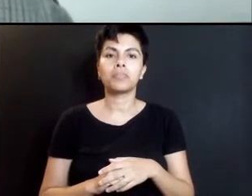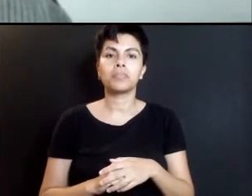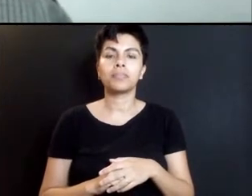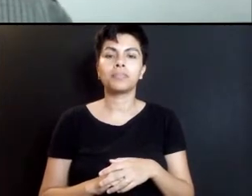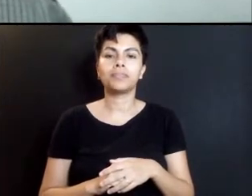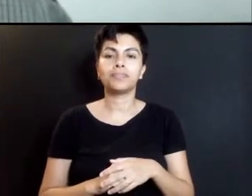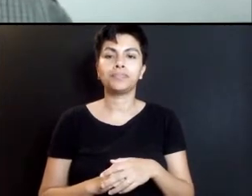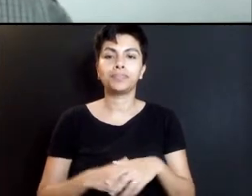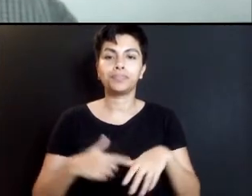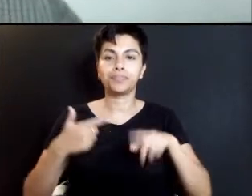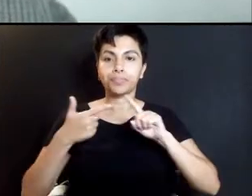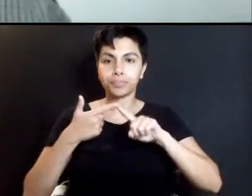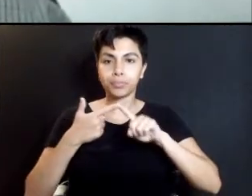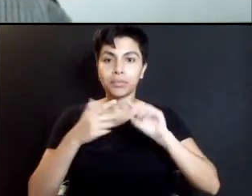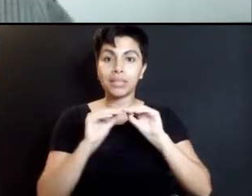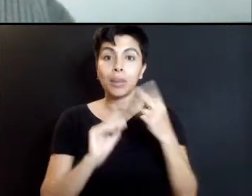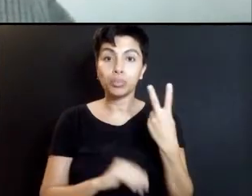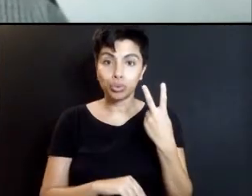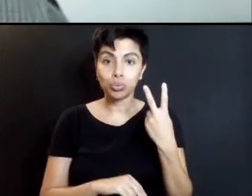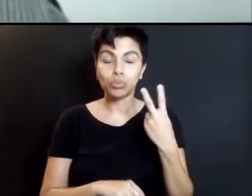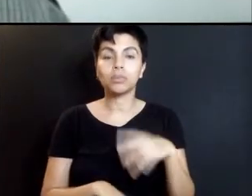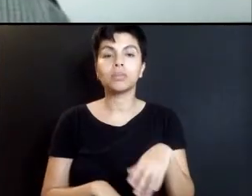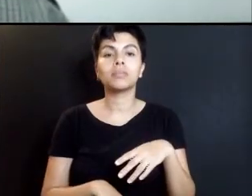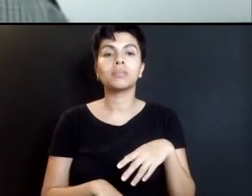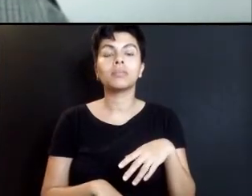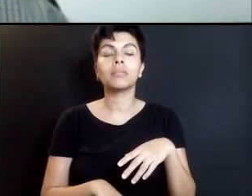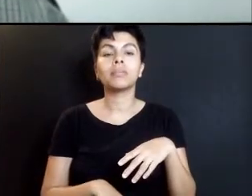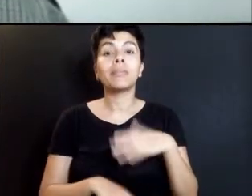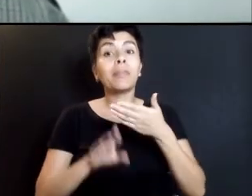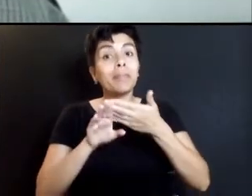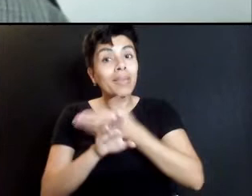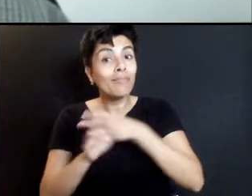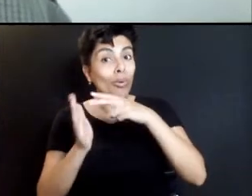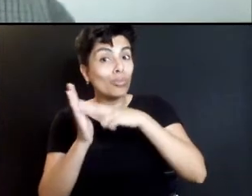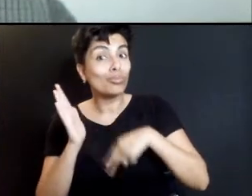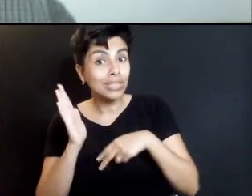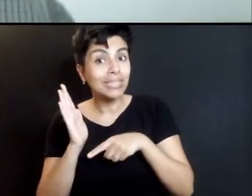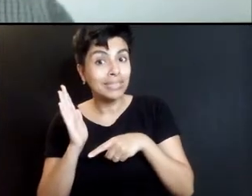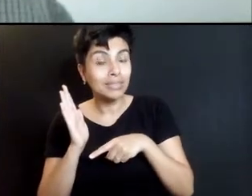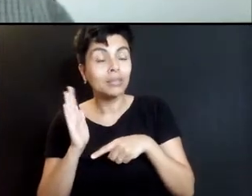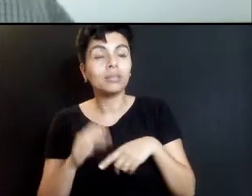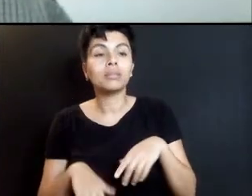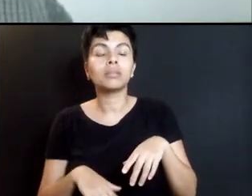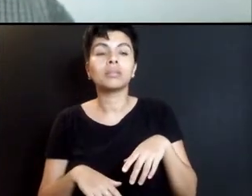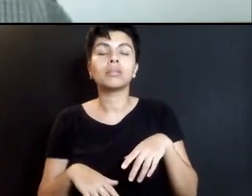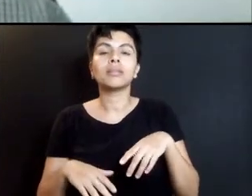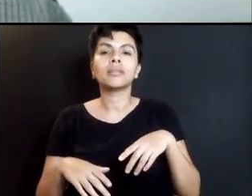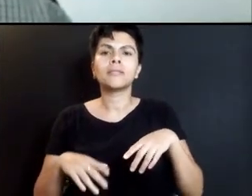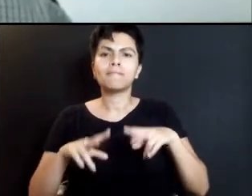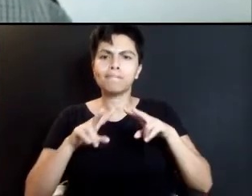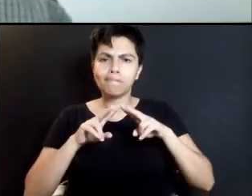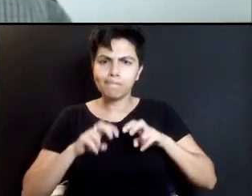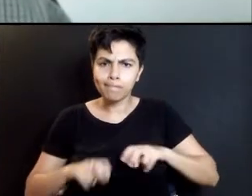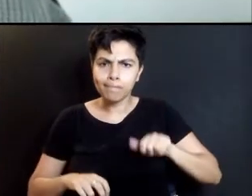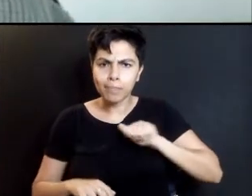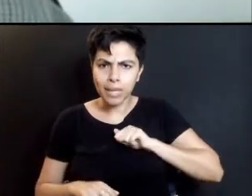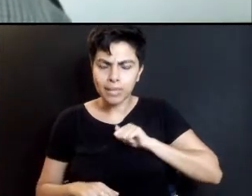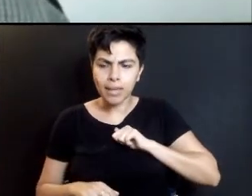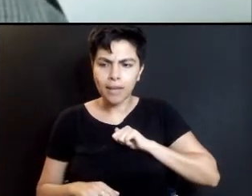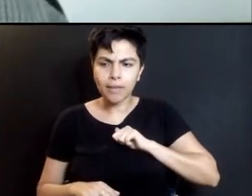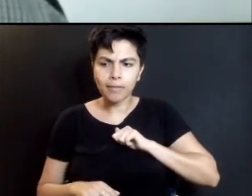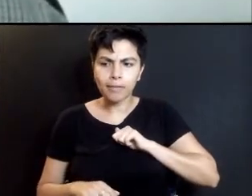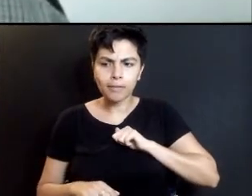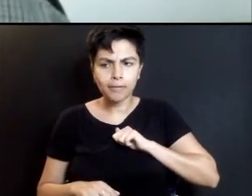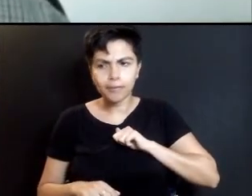Number two, once again, before reading the book, ask yourself the question, what kind